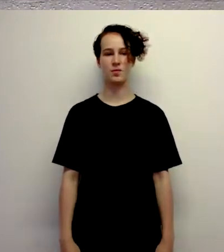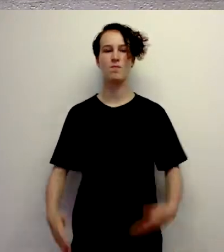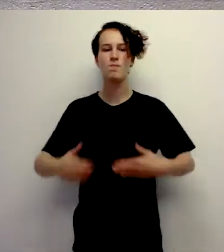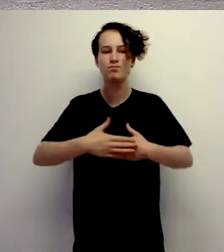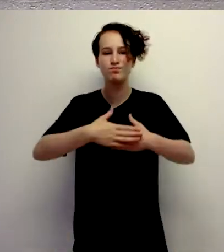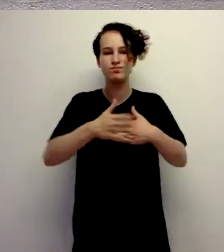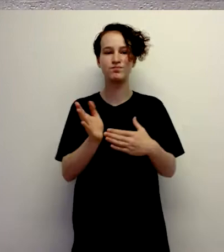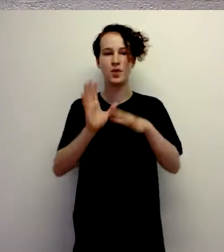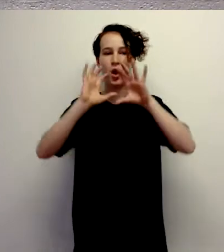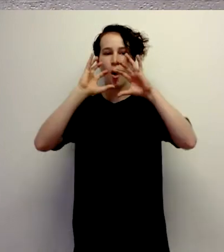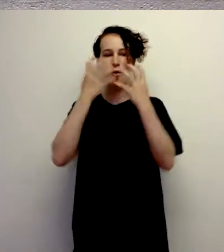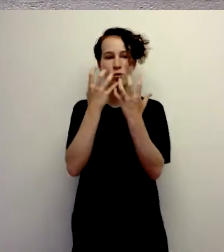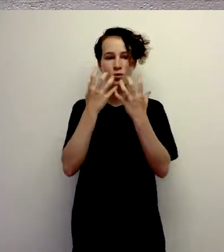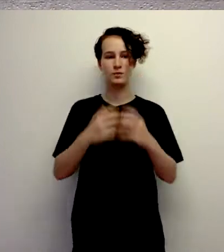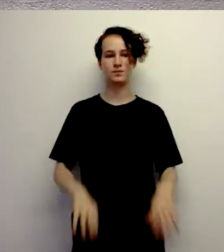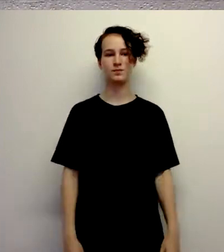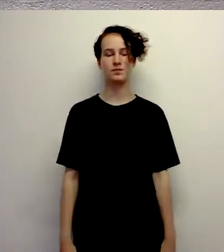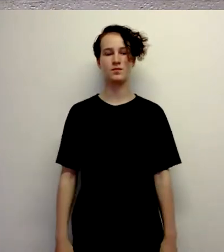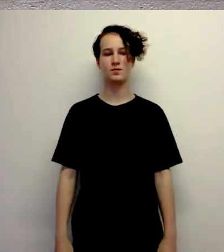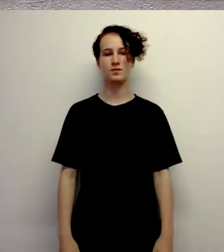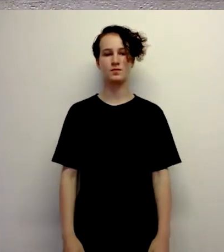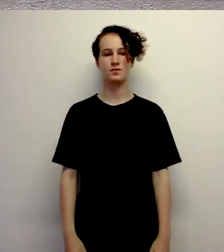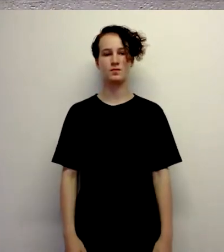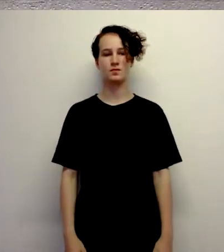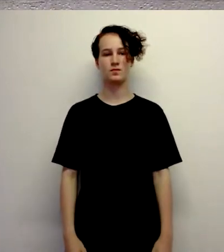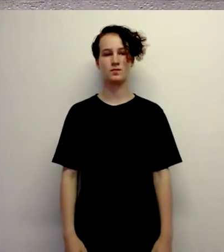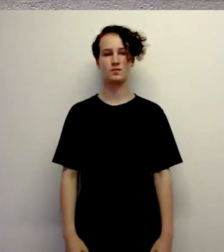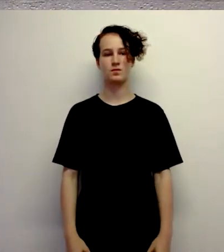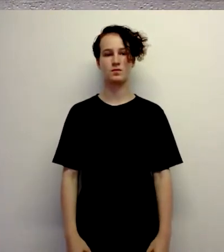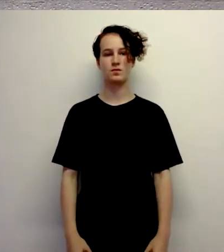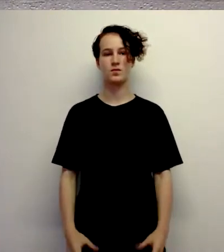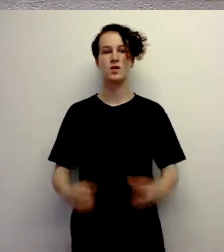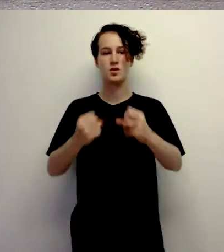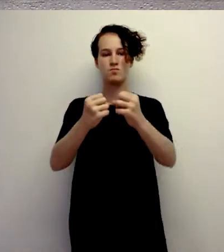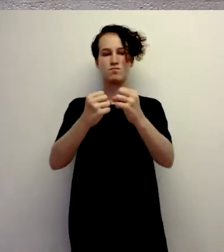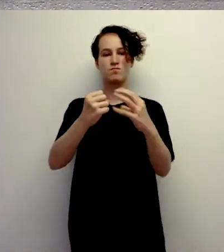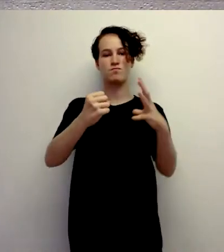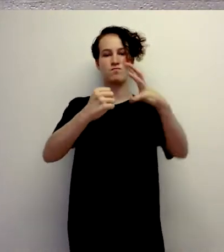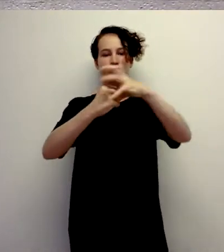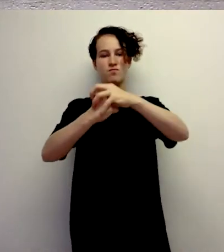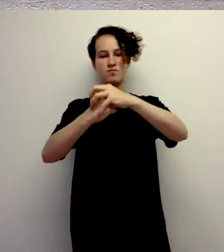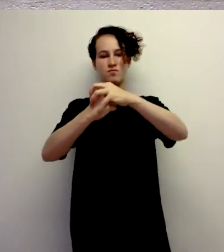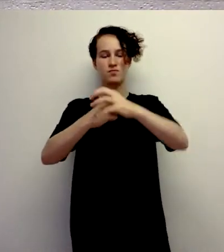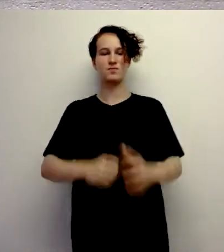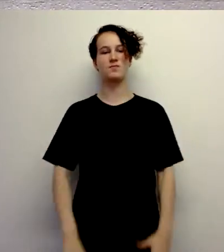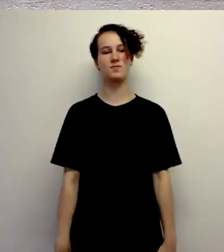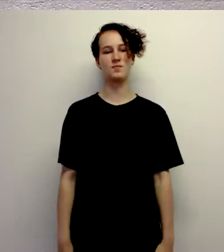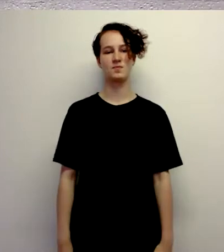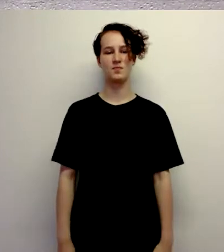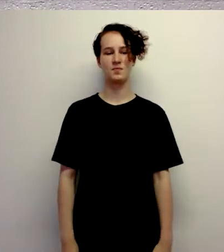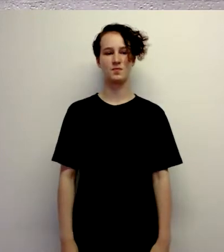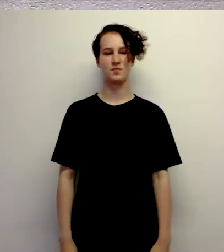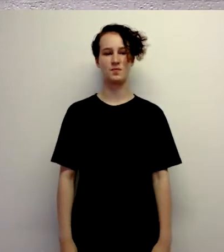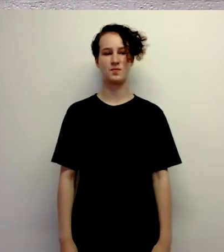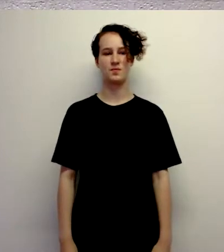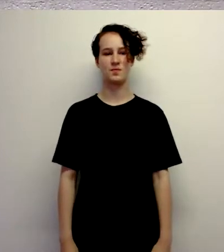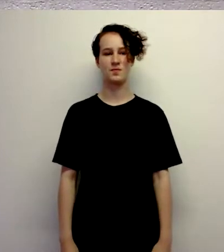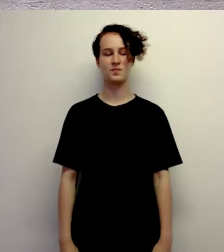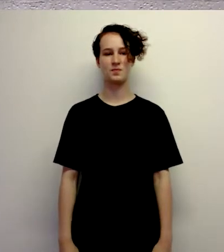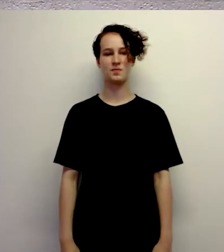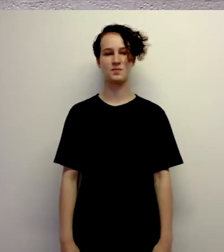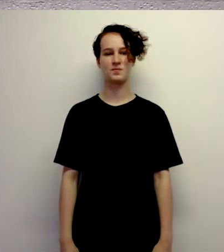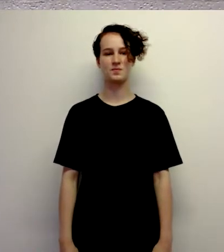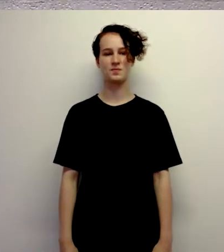the balloon and put it on the top of the other one with this end at the top. It's like a swimming hat, okay?